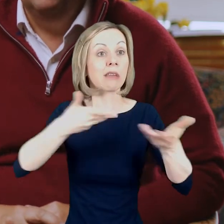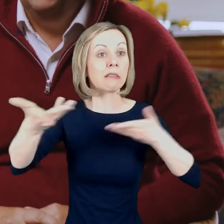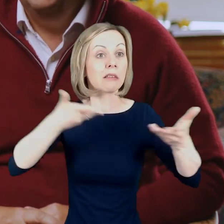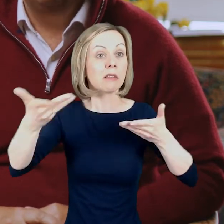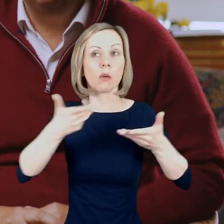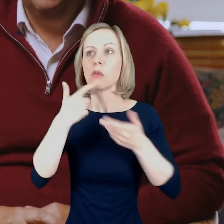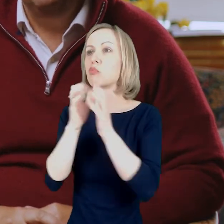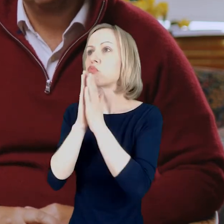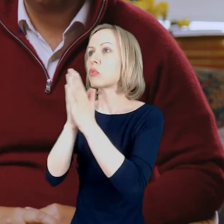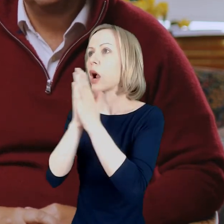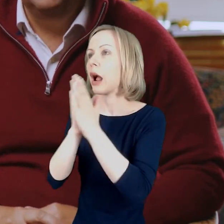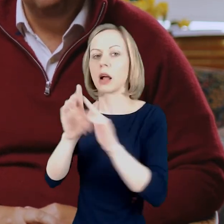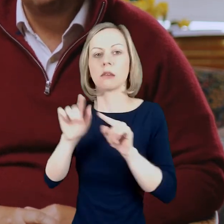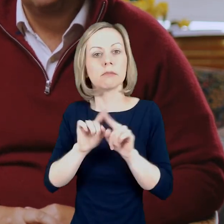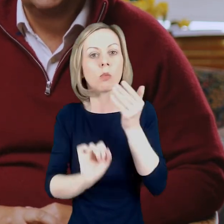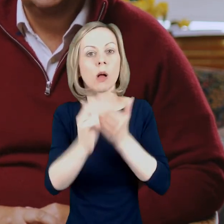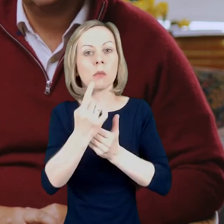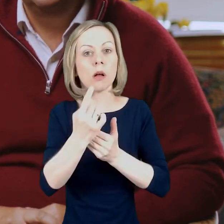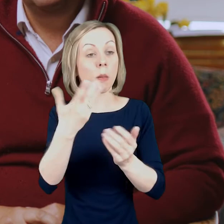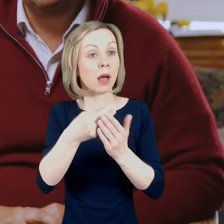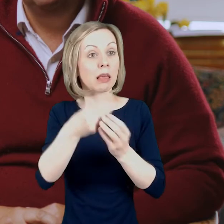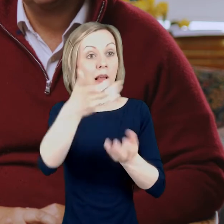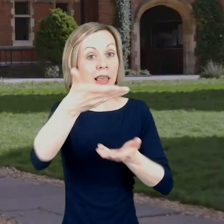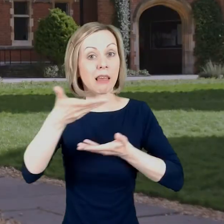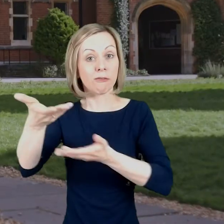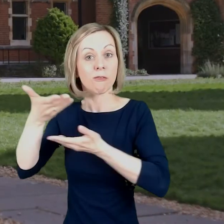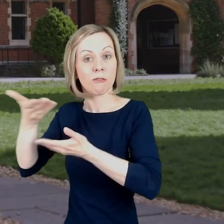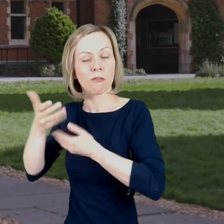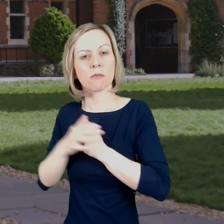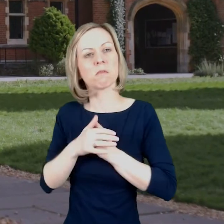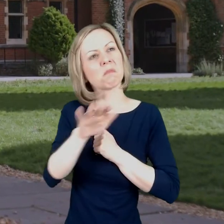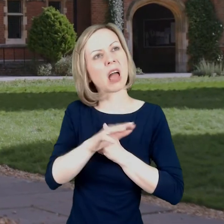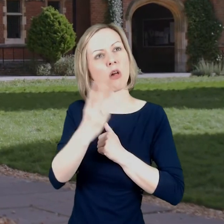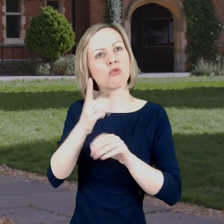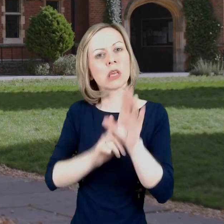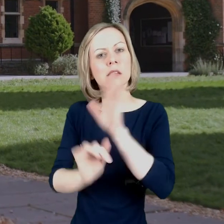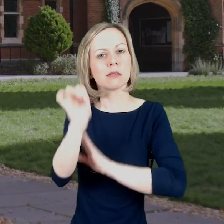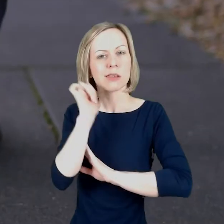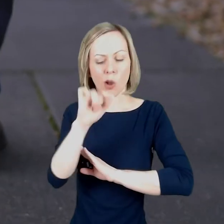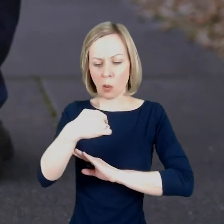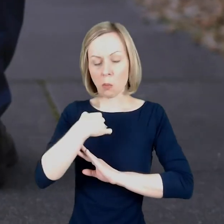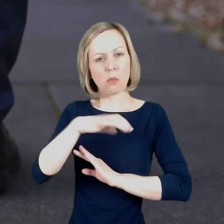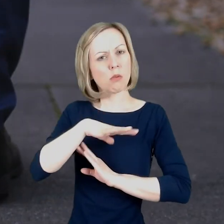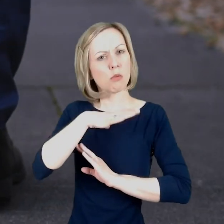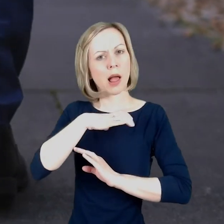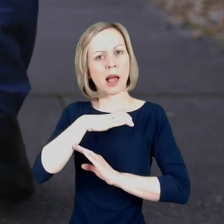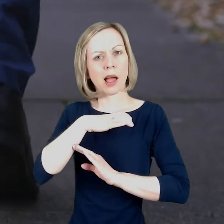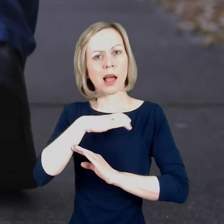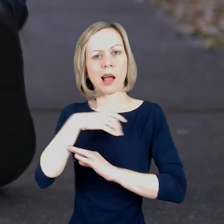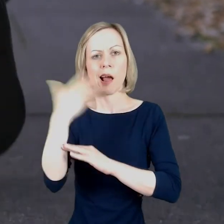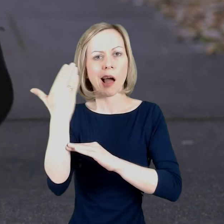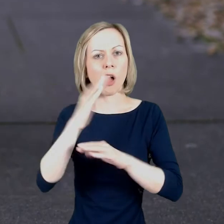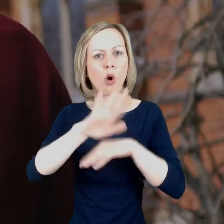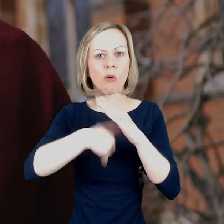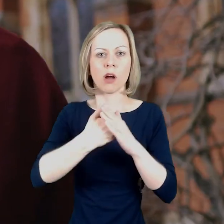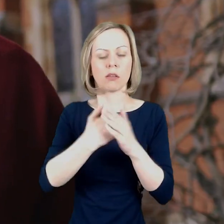prayed and just found that the money and all that they needed came in. And then about 3 years ago, I was preparing a talk